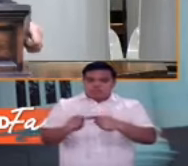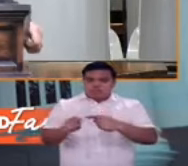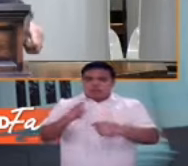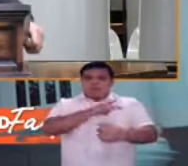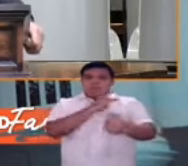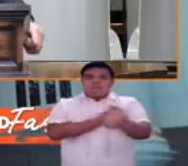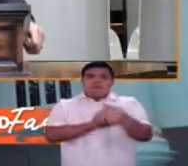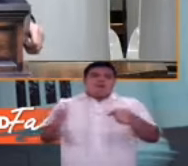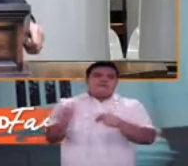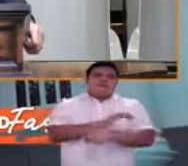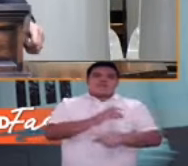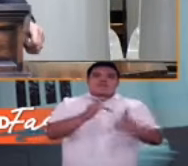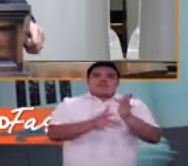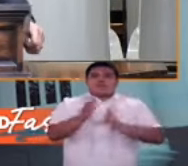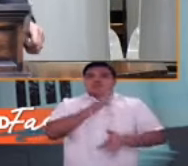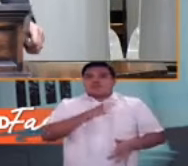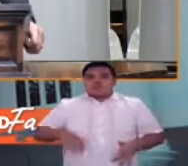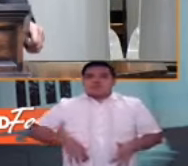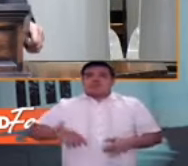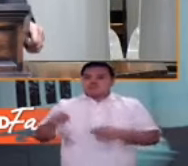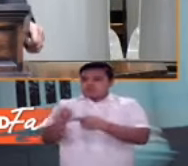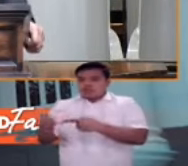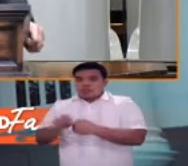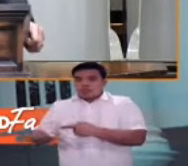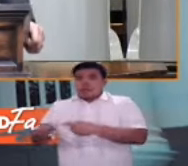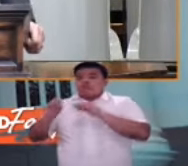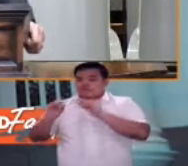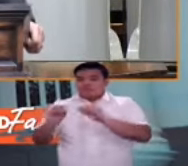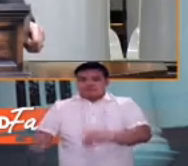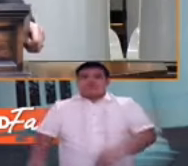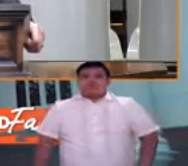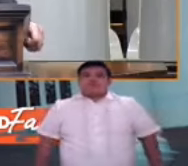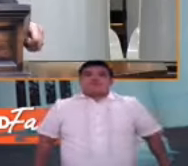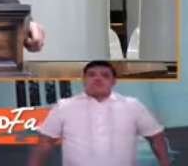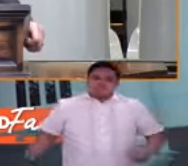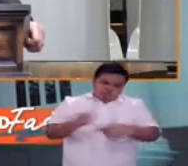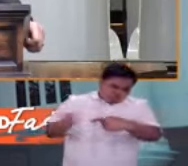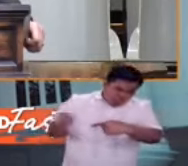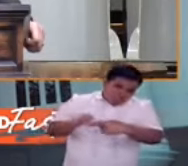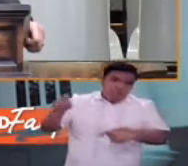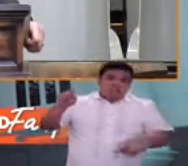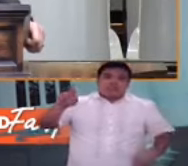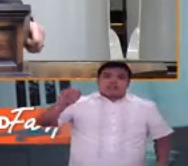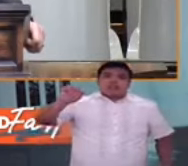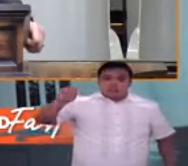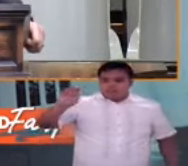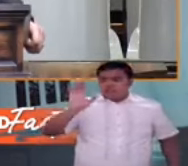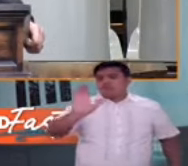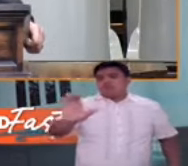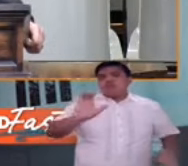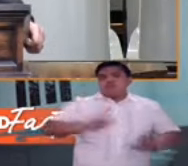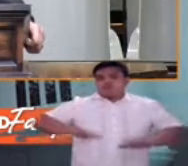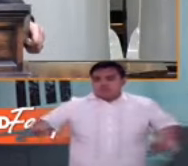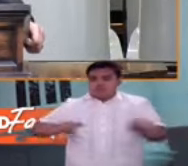be powerful for Jesus Christ is to train your child. It's there. What does that mean? We need